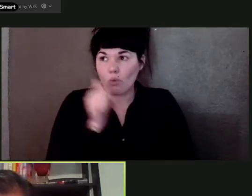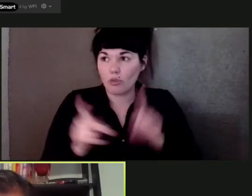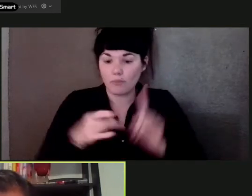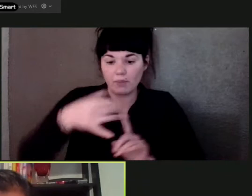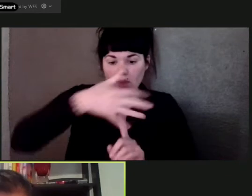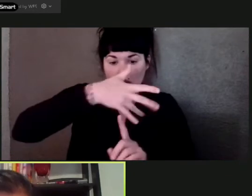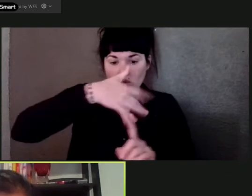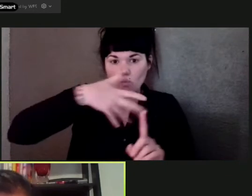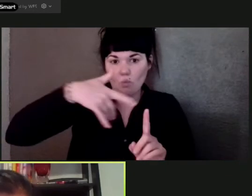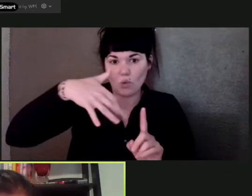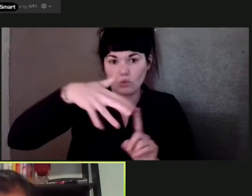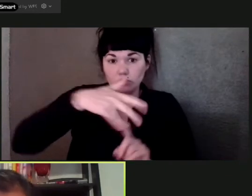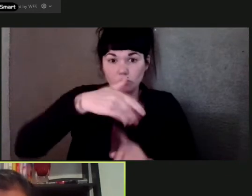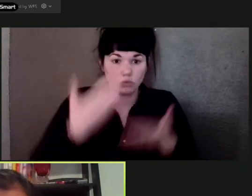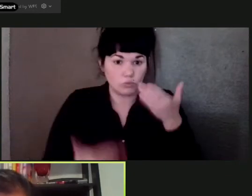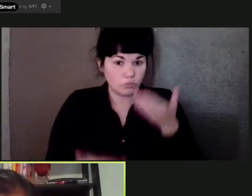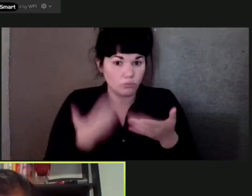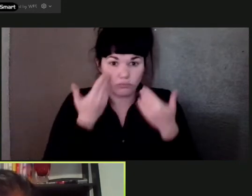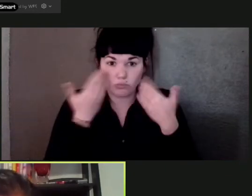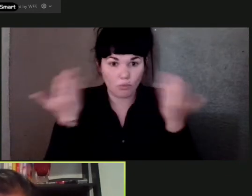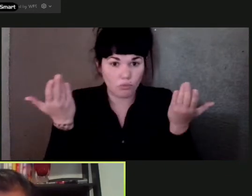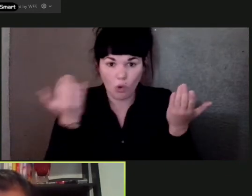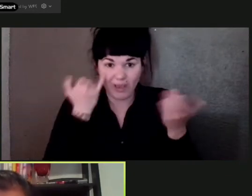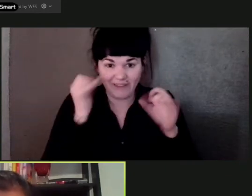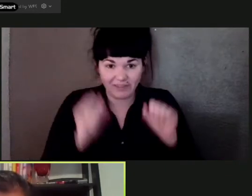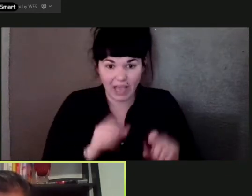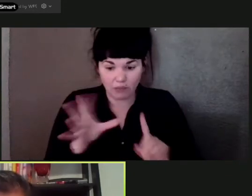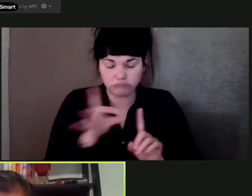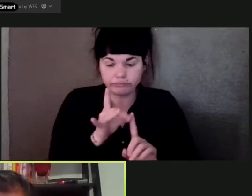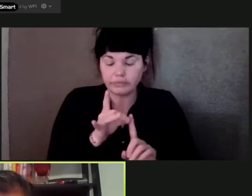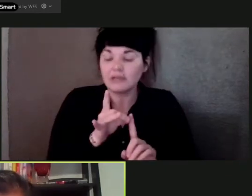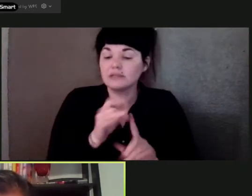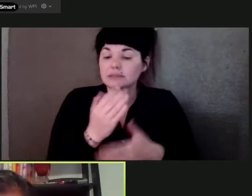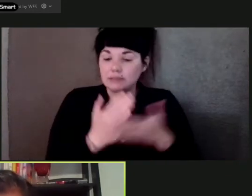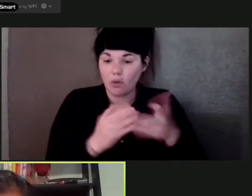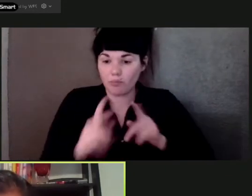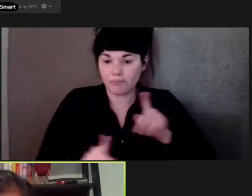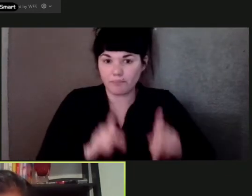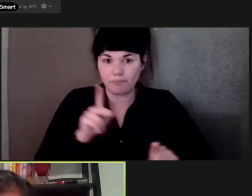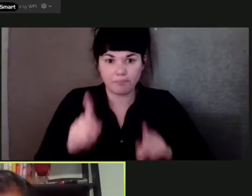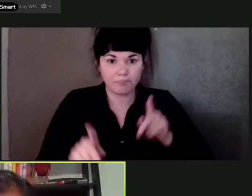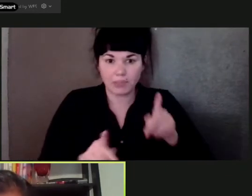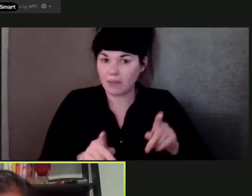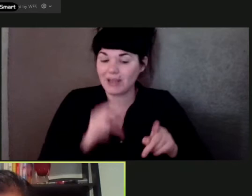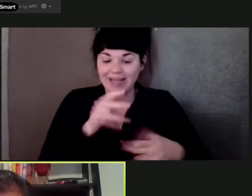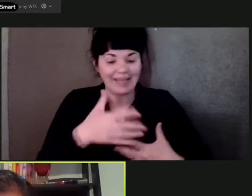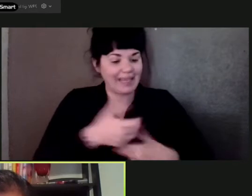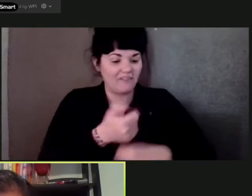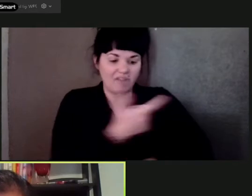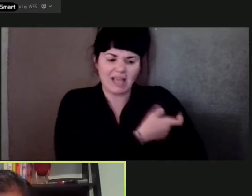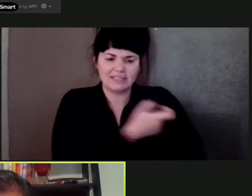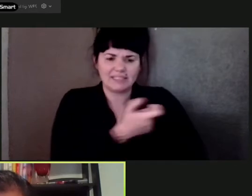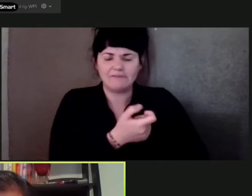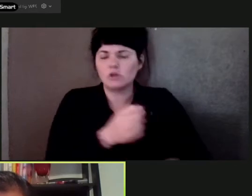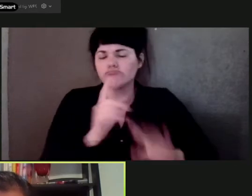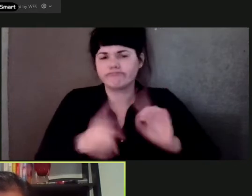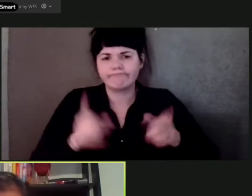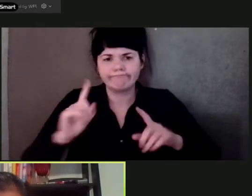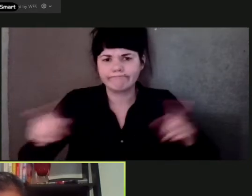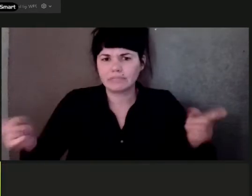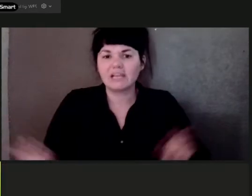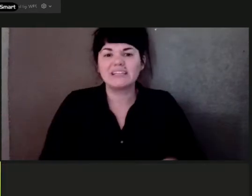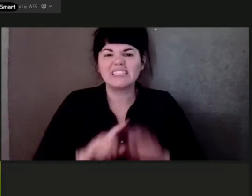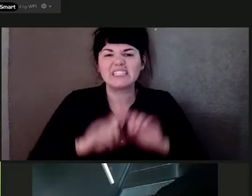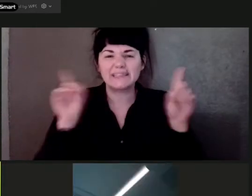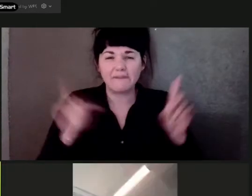our community who are not vaccinated for various reasons. And so keeping everyone healthy is super important.